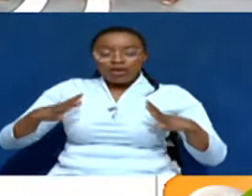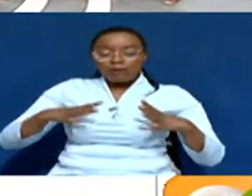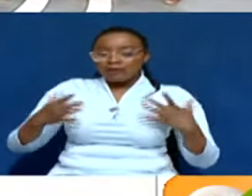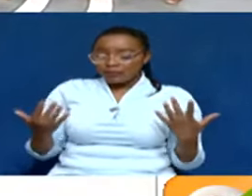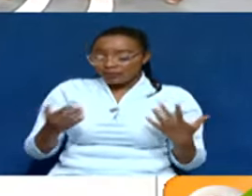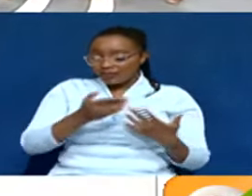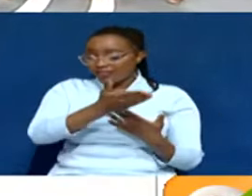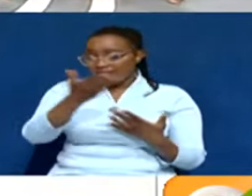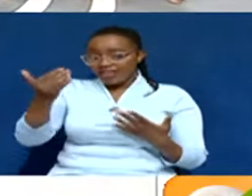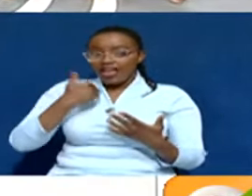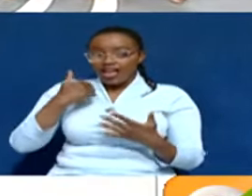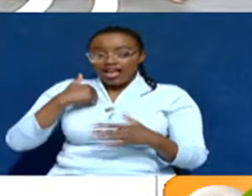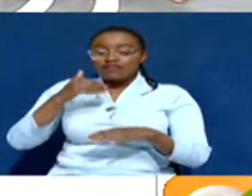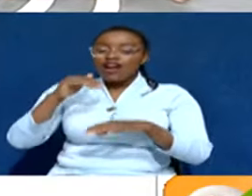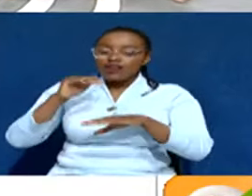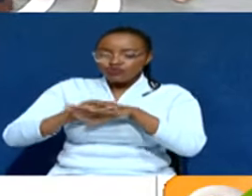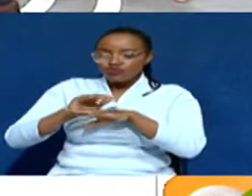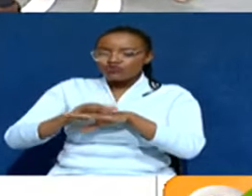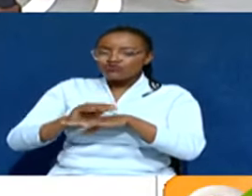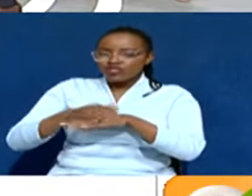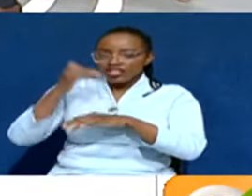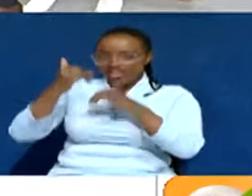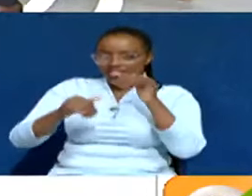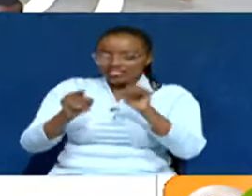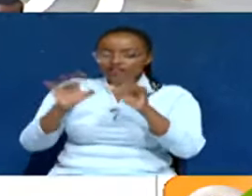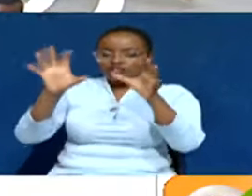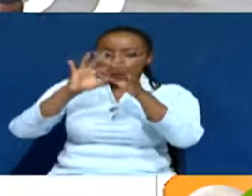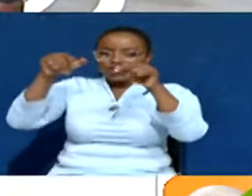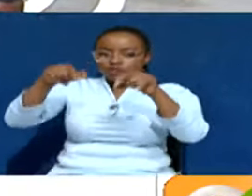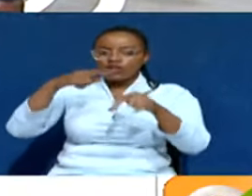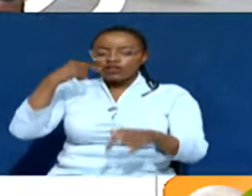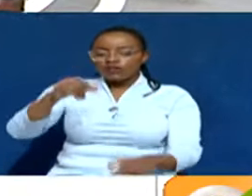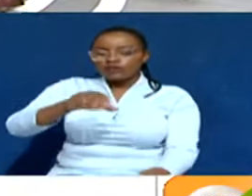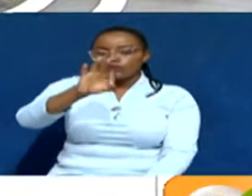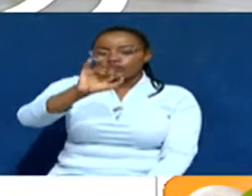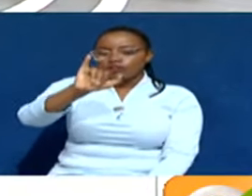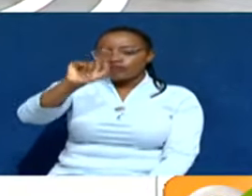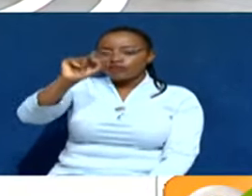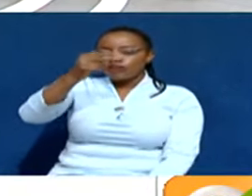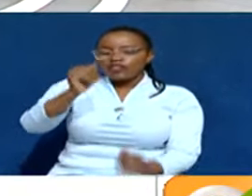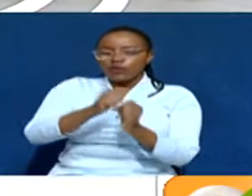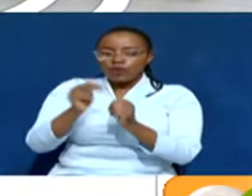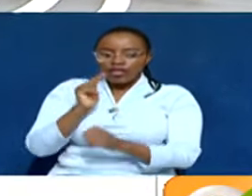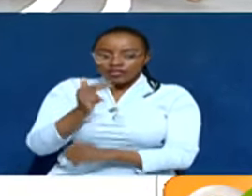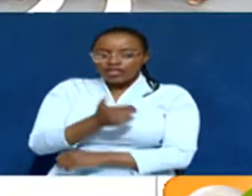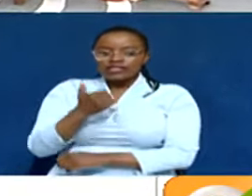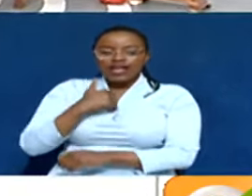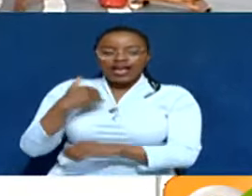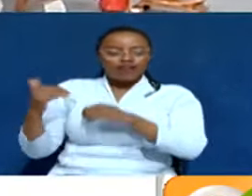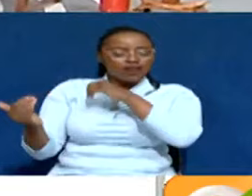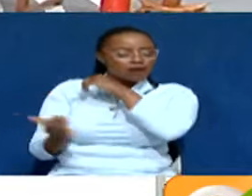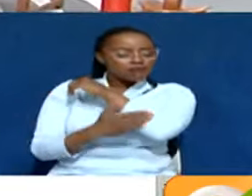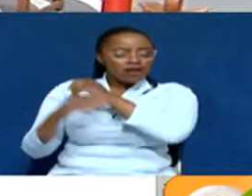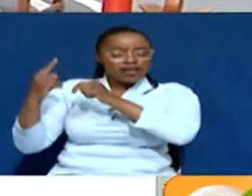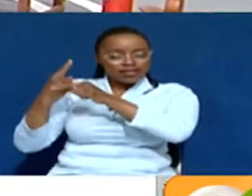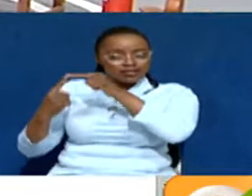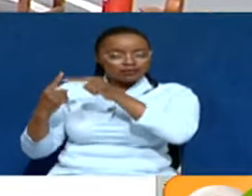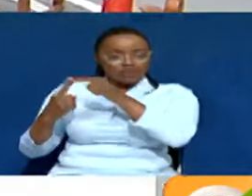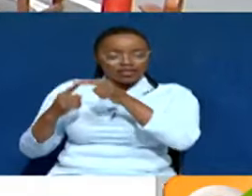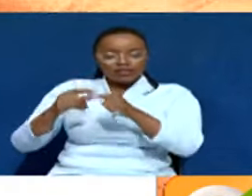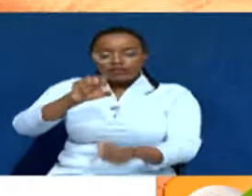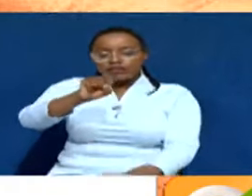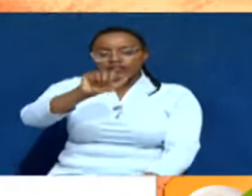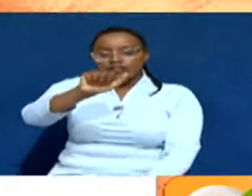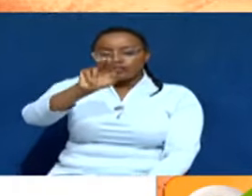end up with happy endings. So here joining us today, Faith Murunga is in the house. She had a nightmare experience